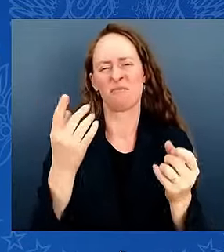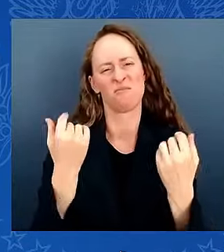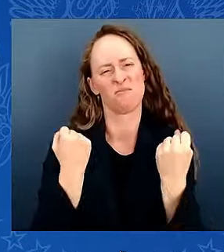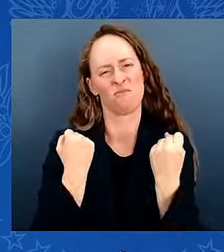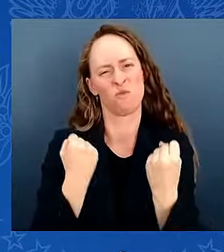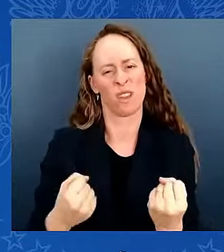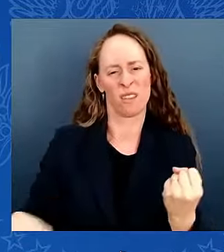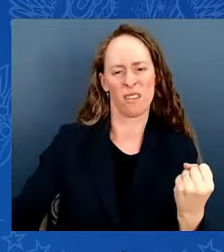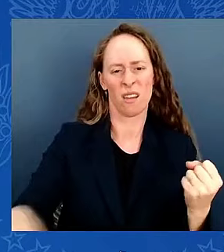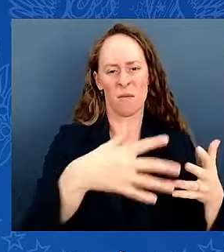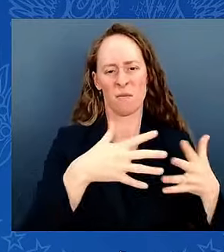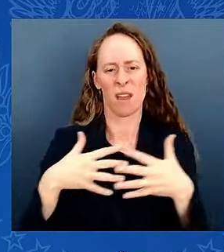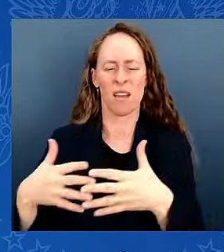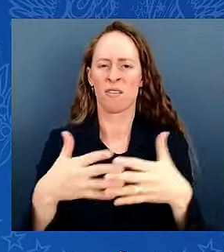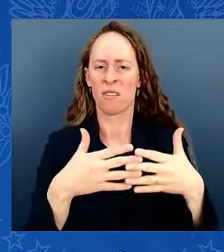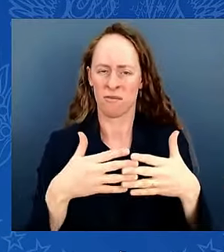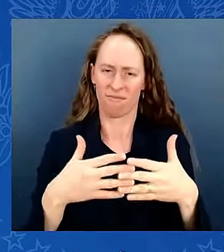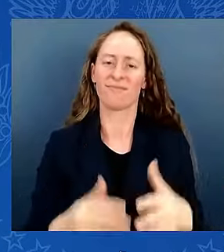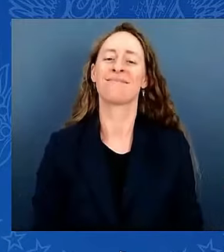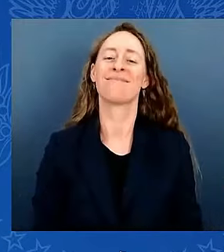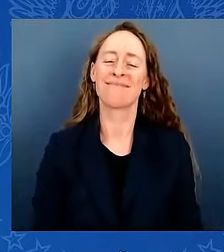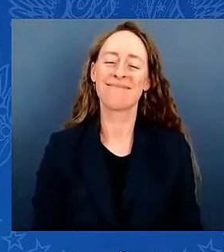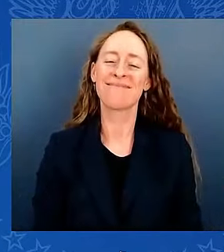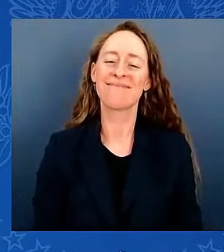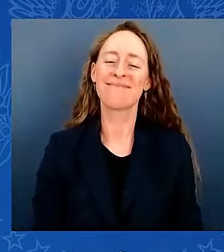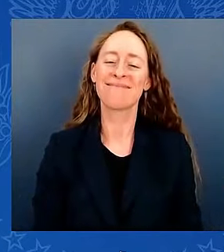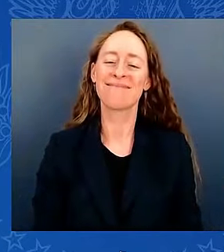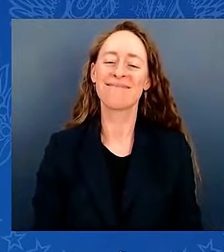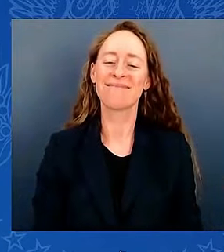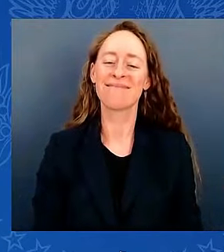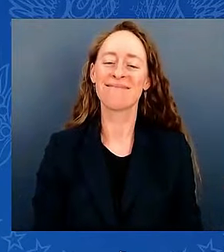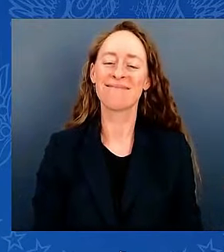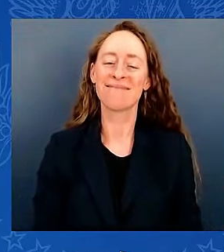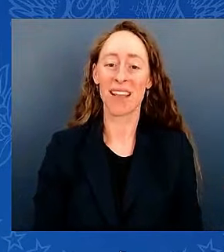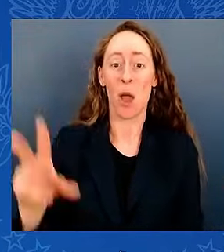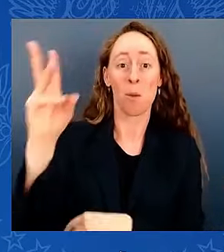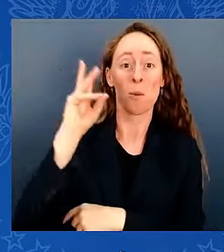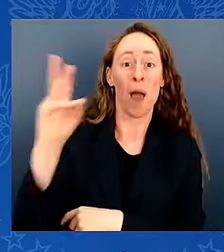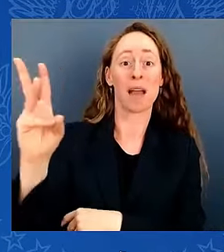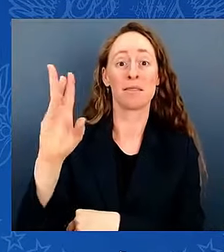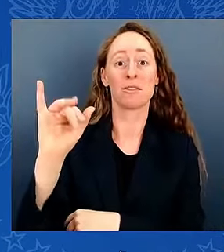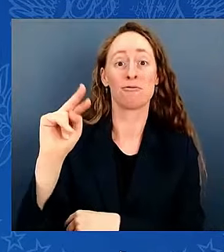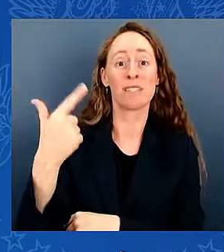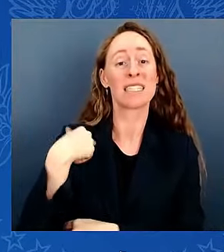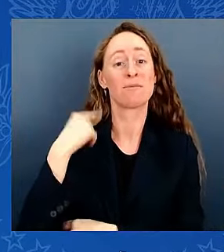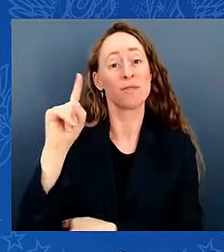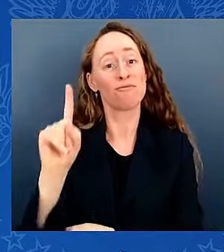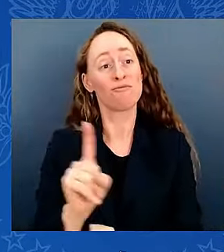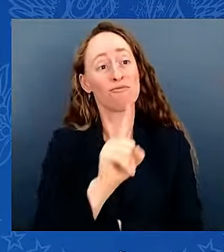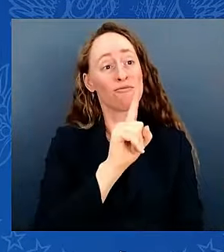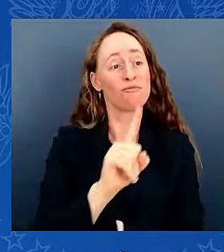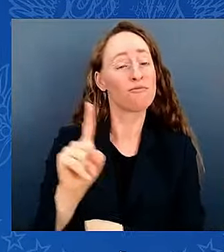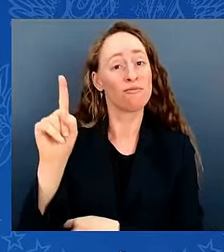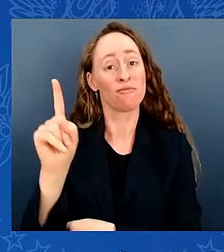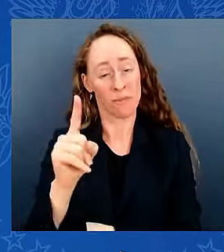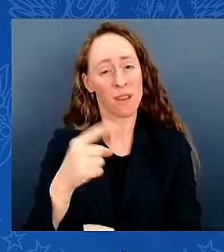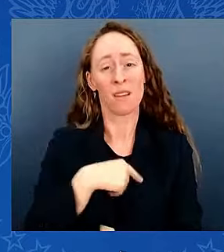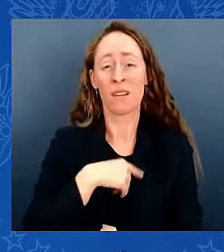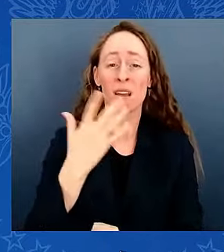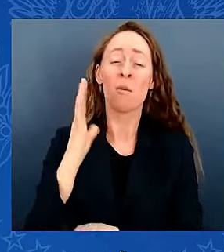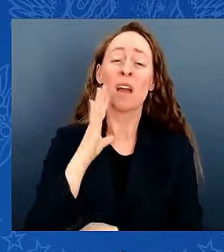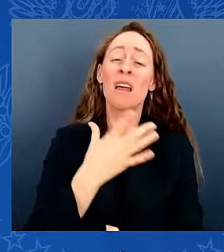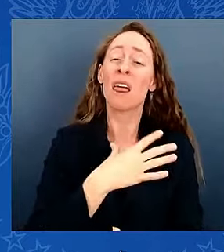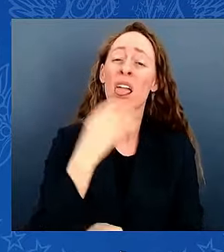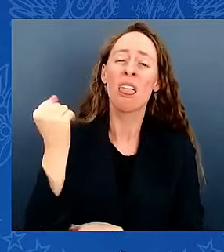get old for me. It's truly the honor of a lifetime for me. But what really inspires